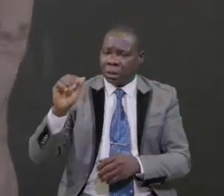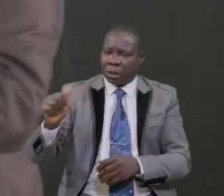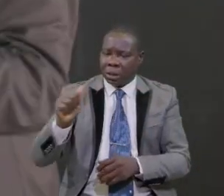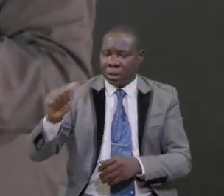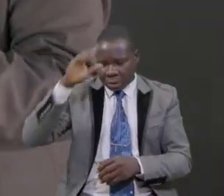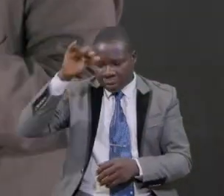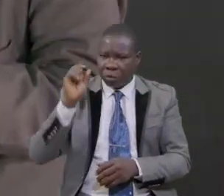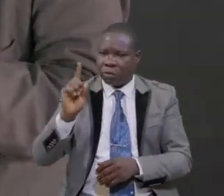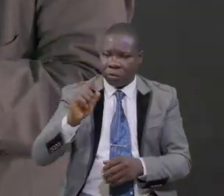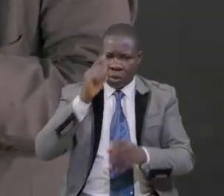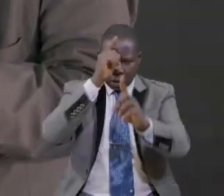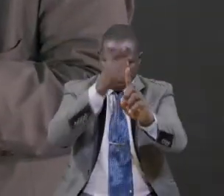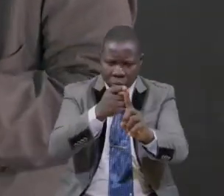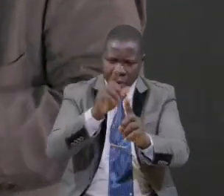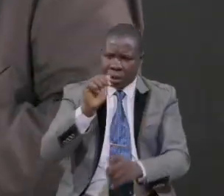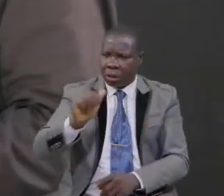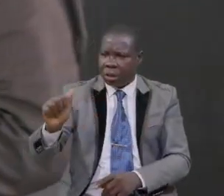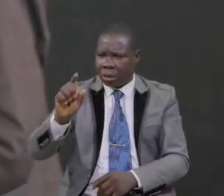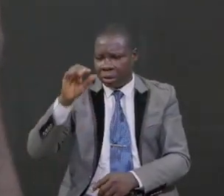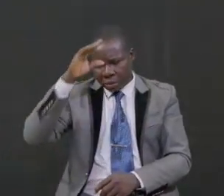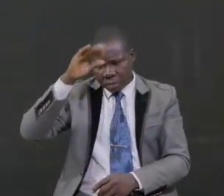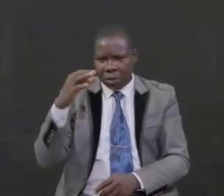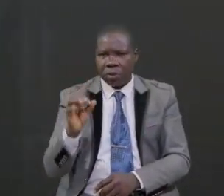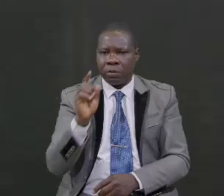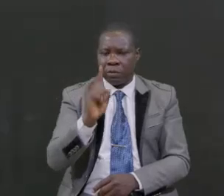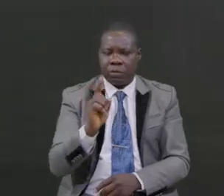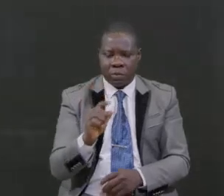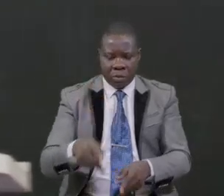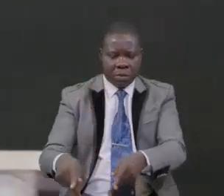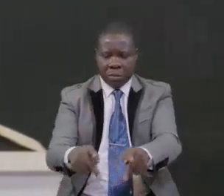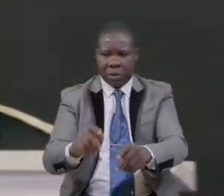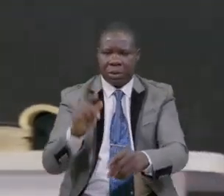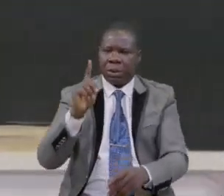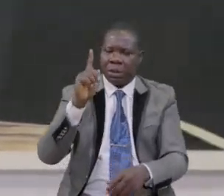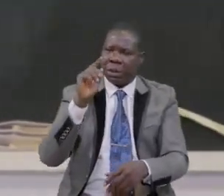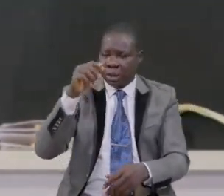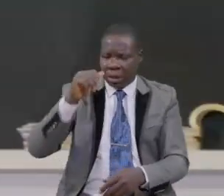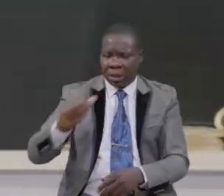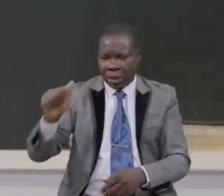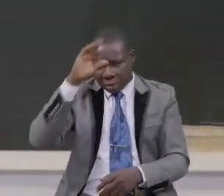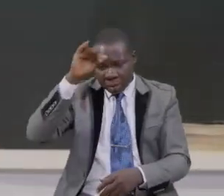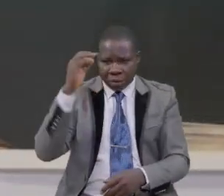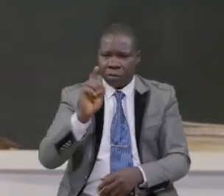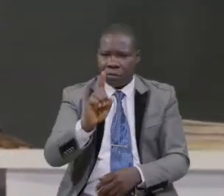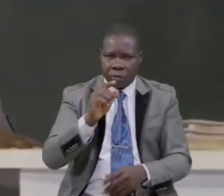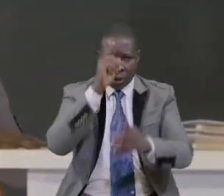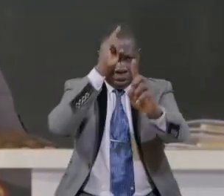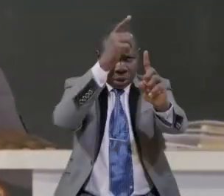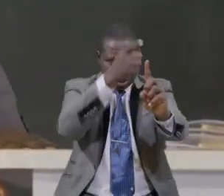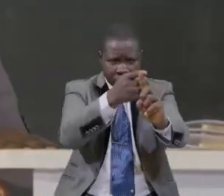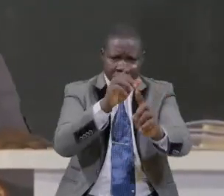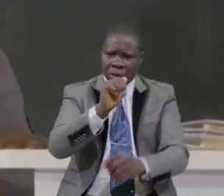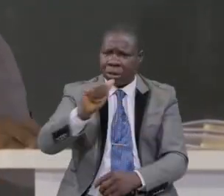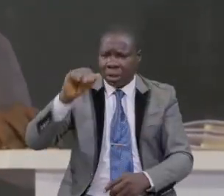a man of one toil, a man of one ambition. This